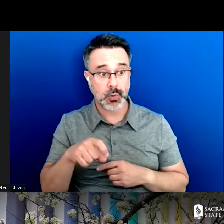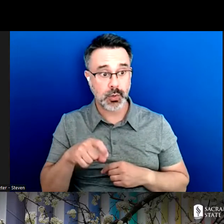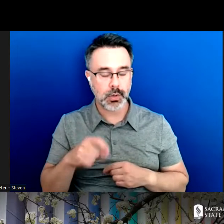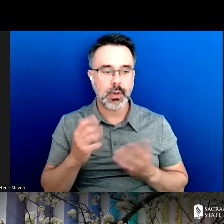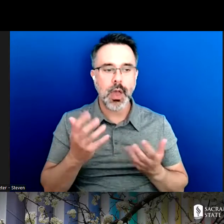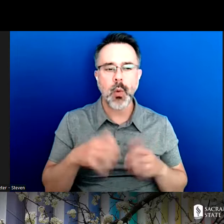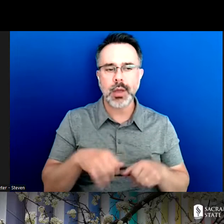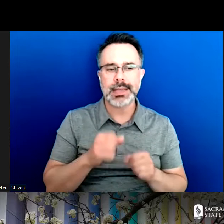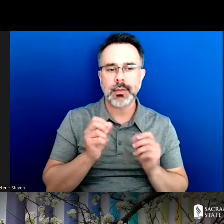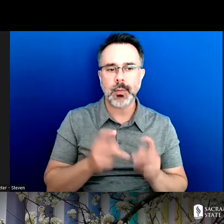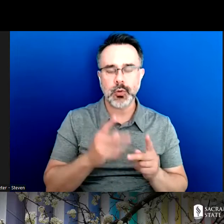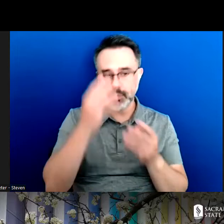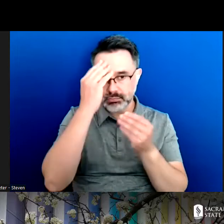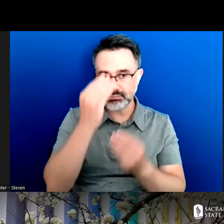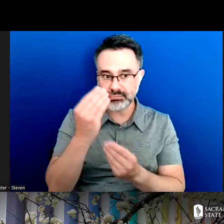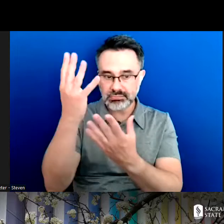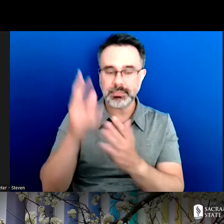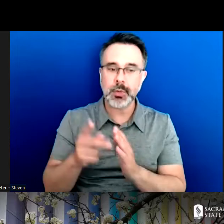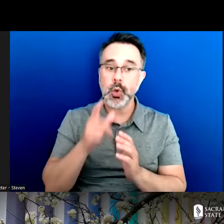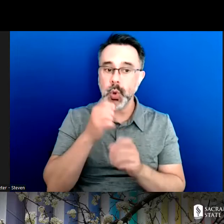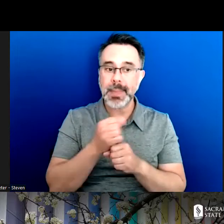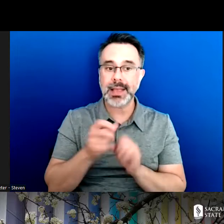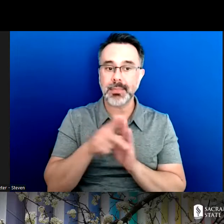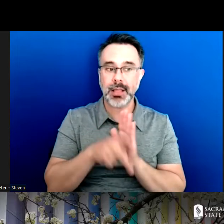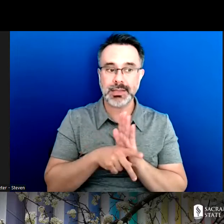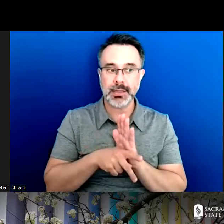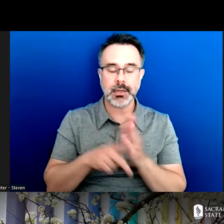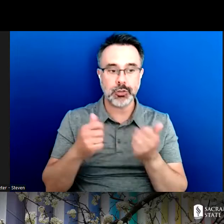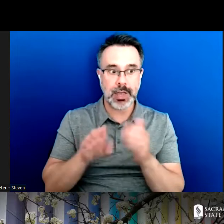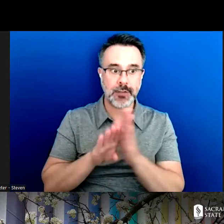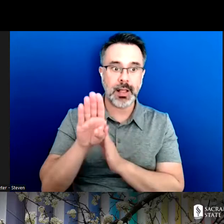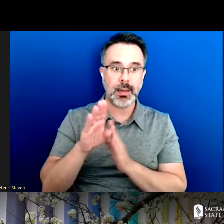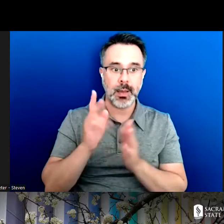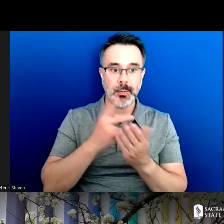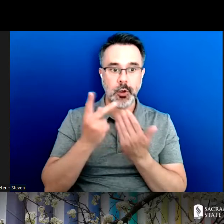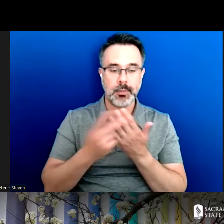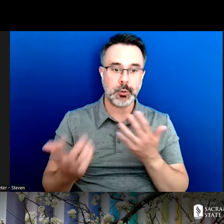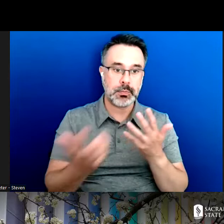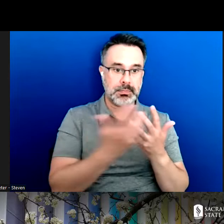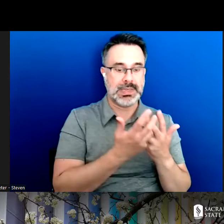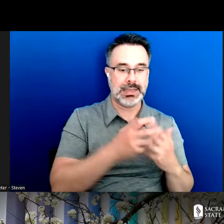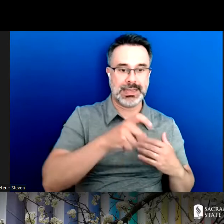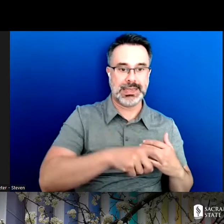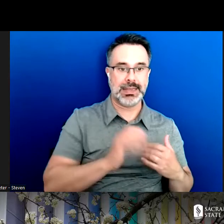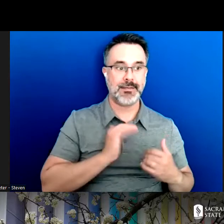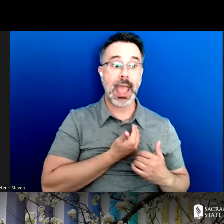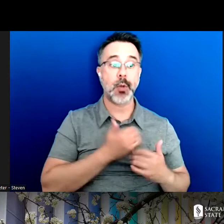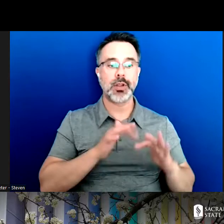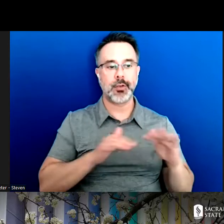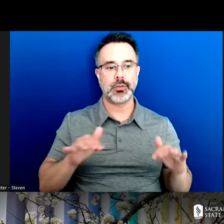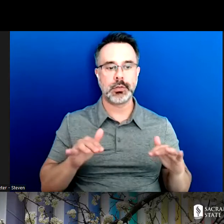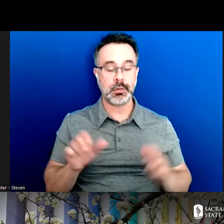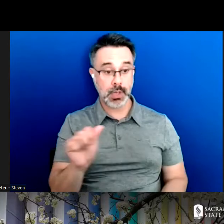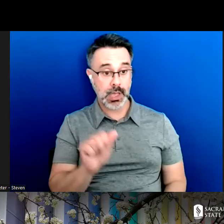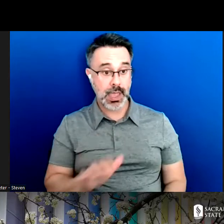opportunity to tell the policymaker people that tried to develop the program to meet the need of our diversity. In the Asian